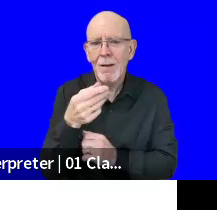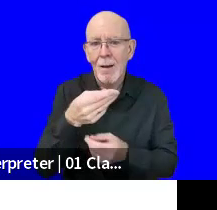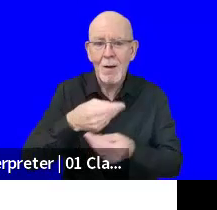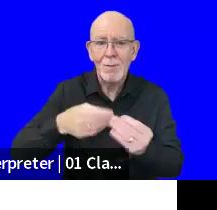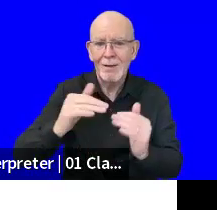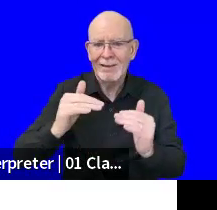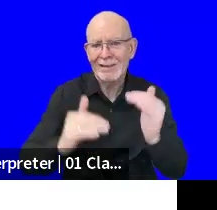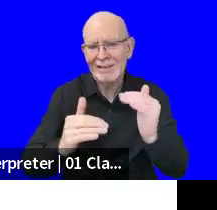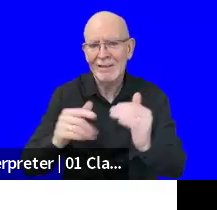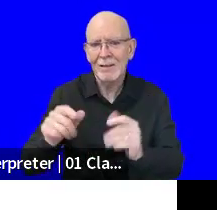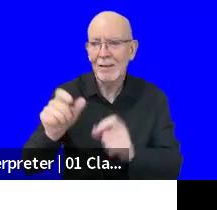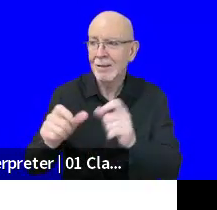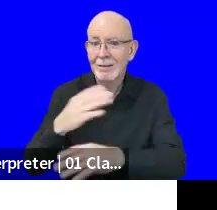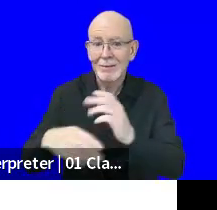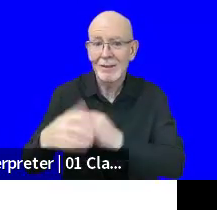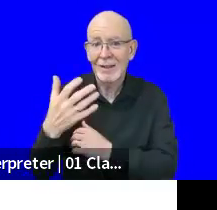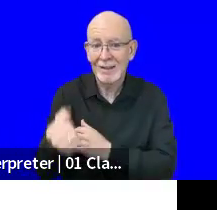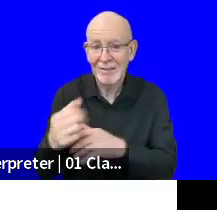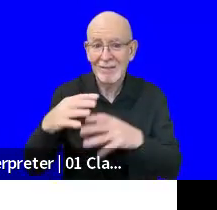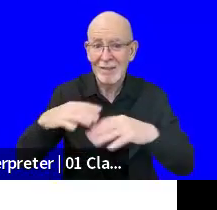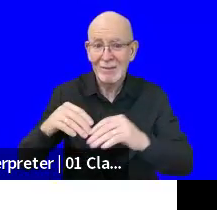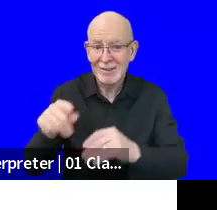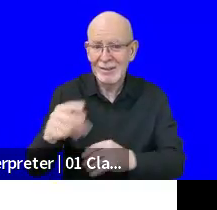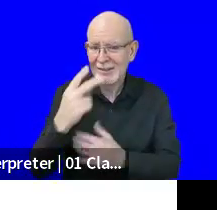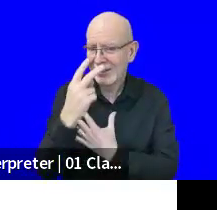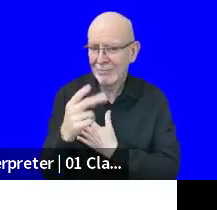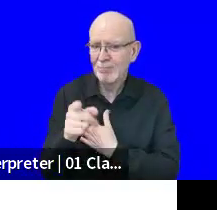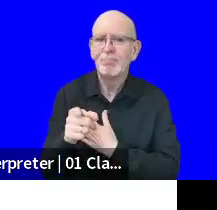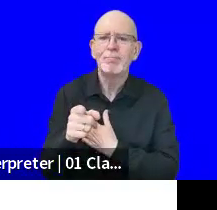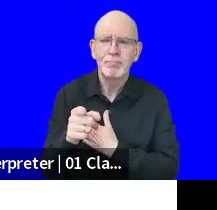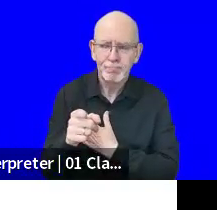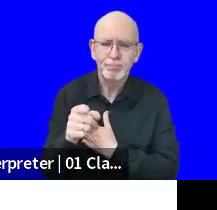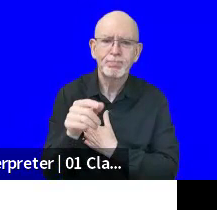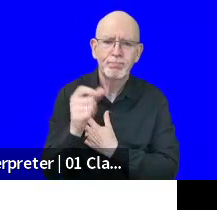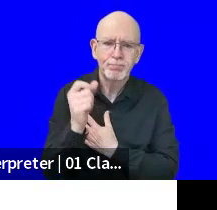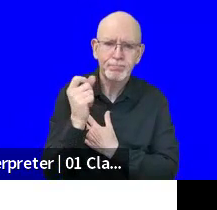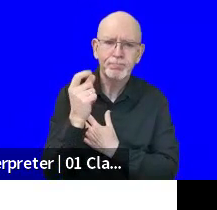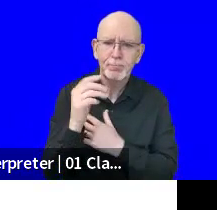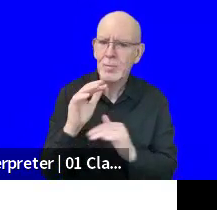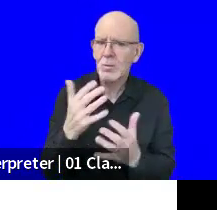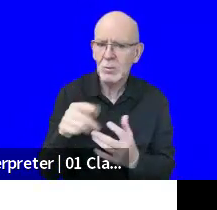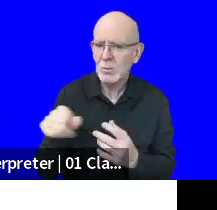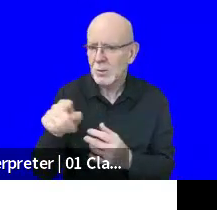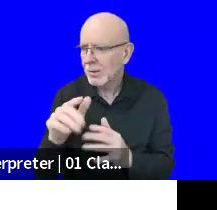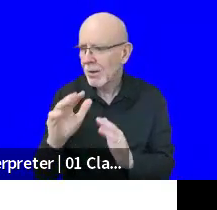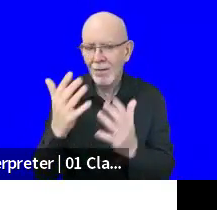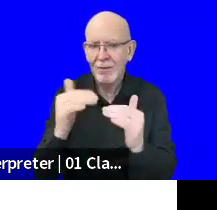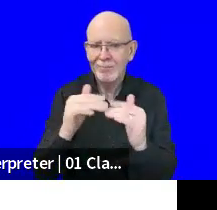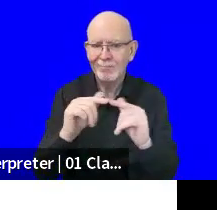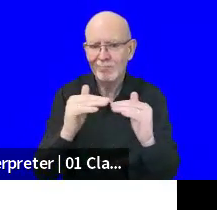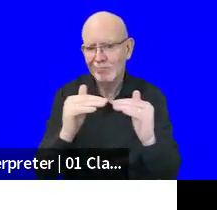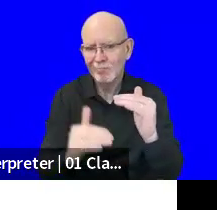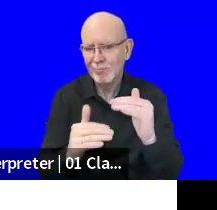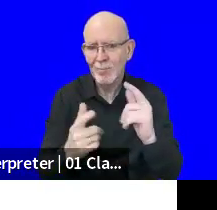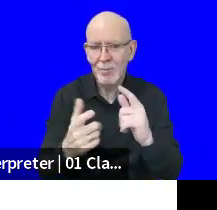below the poverty line, because official statistics will say there's a certain percentage of people with disabilities living below the poverty line, but